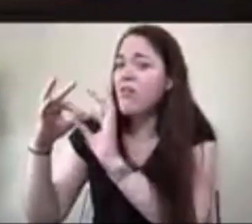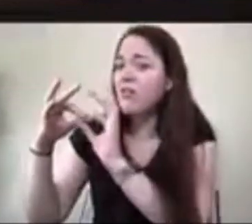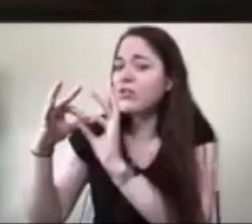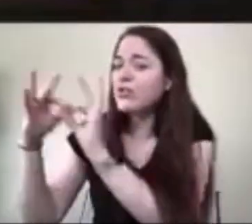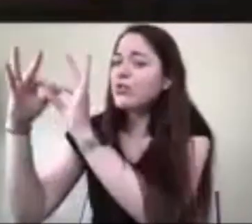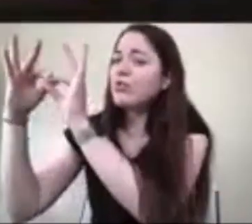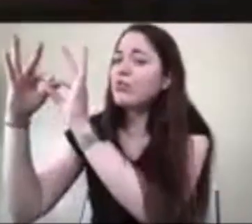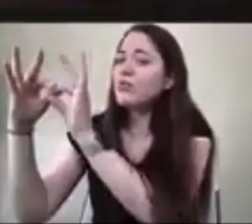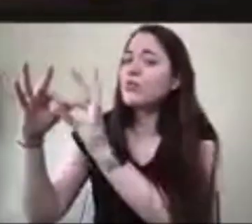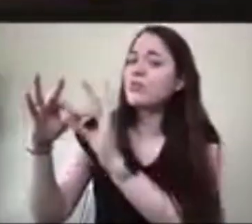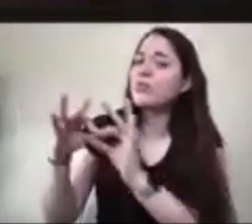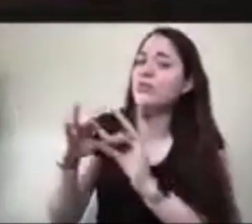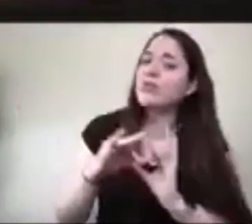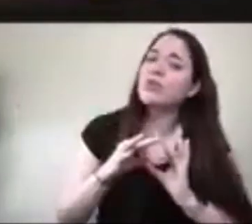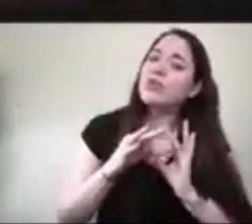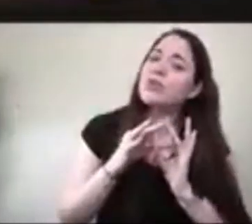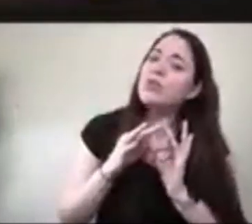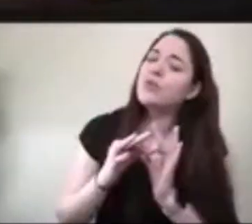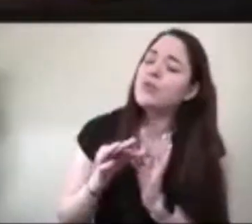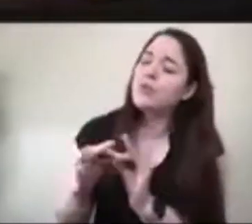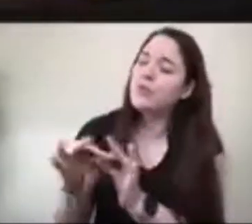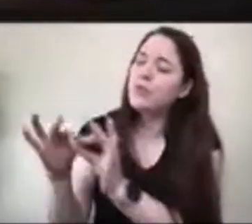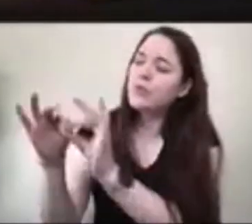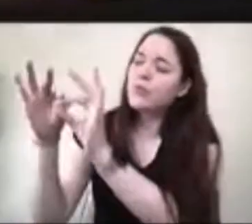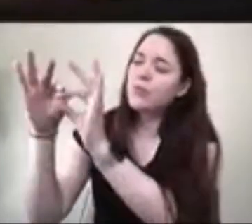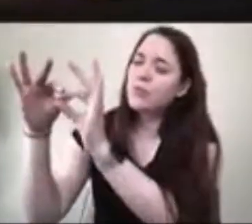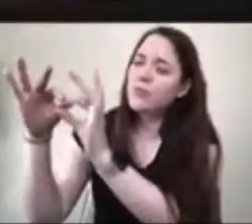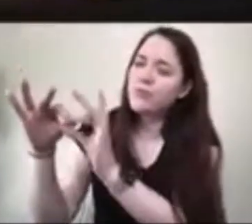to you.